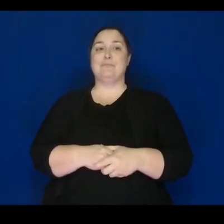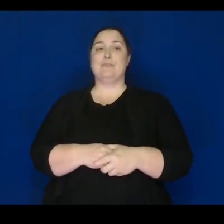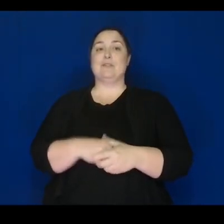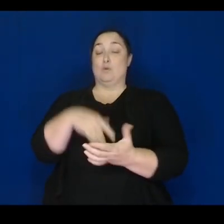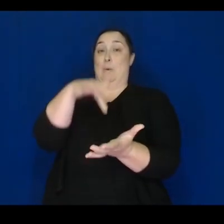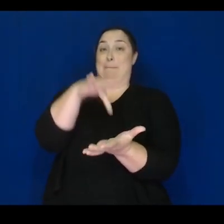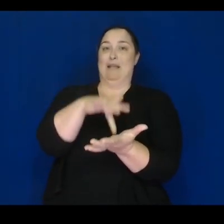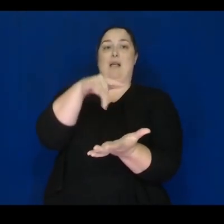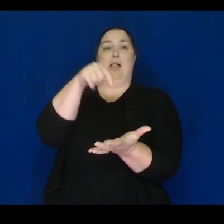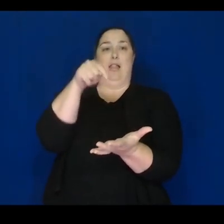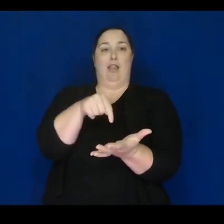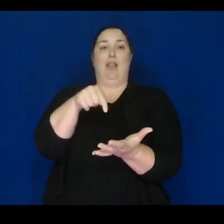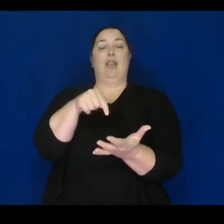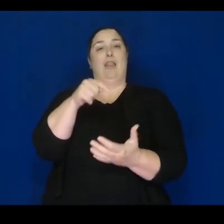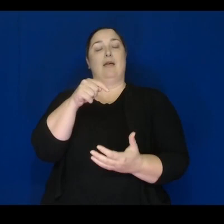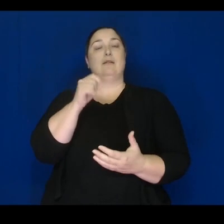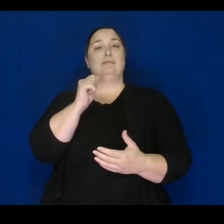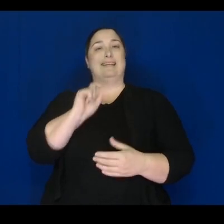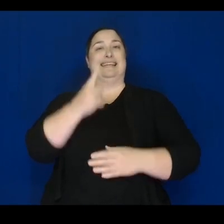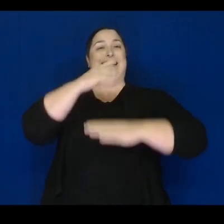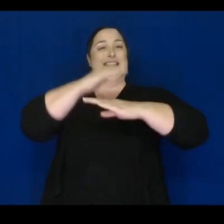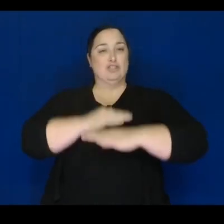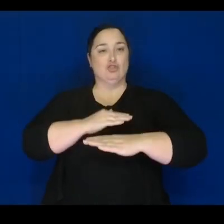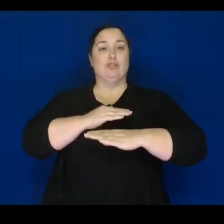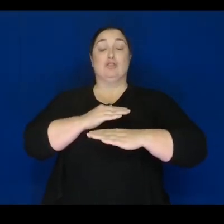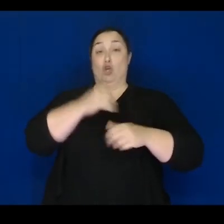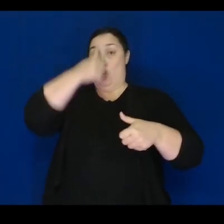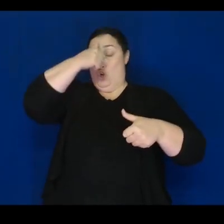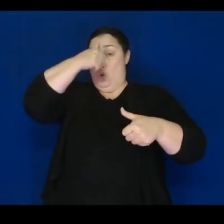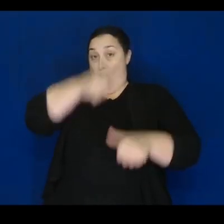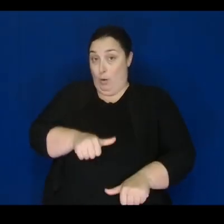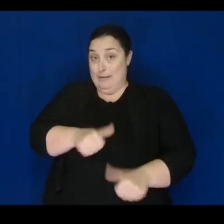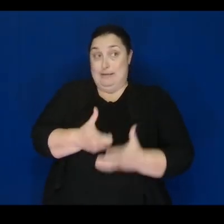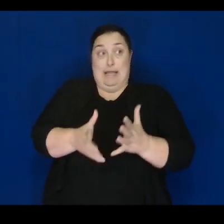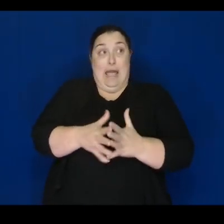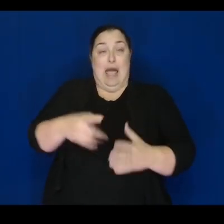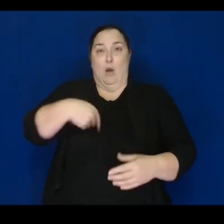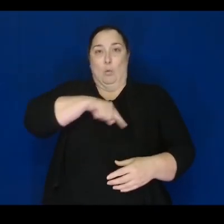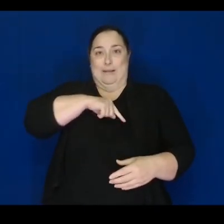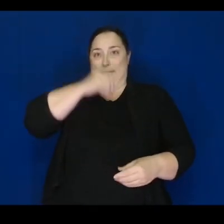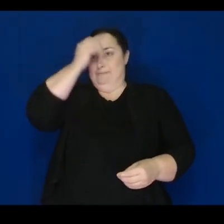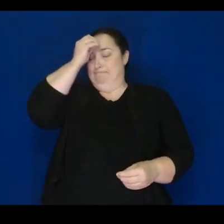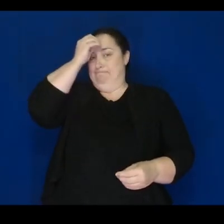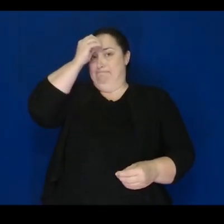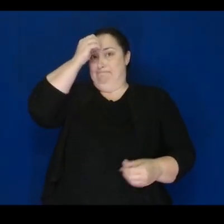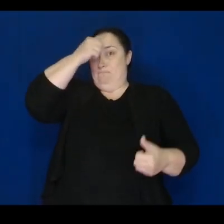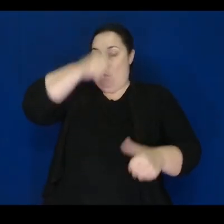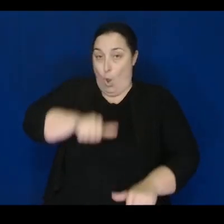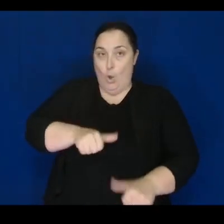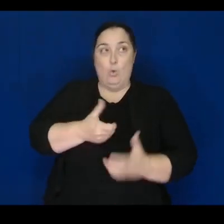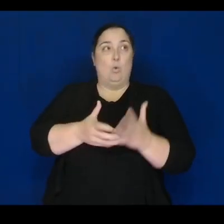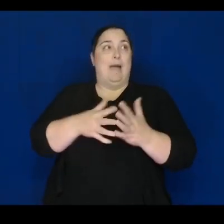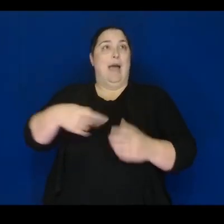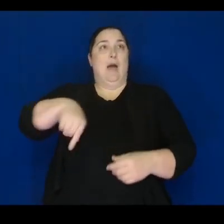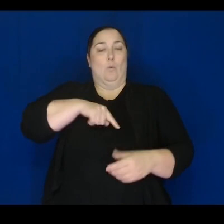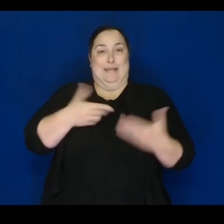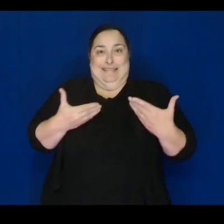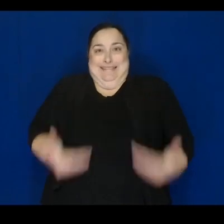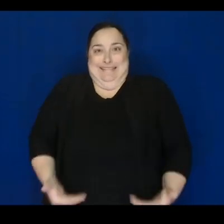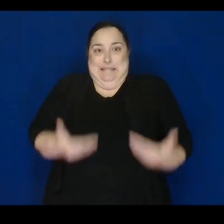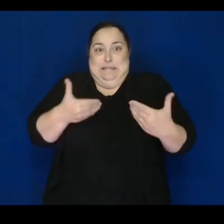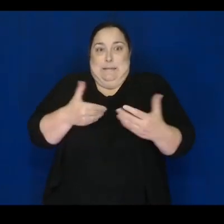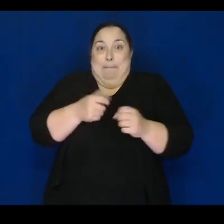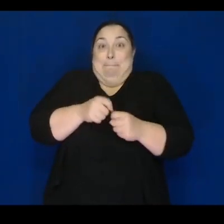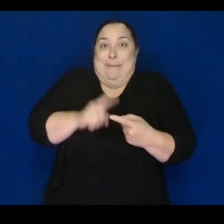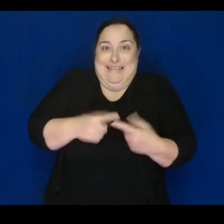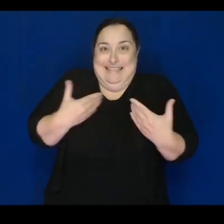centered on Indigenous ways of knowing. So how our mob know the world, how we be in this world.